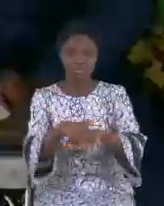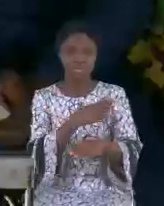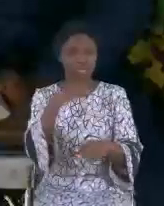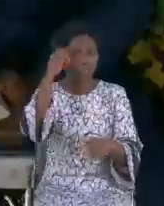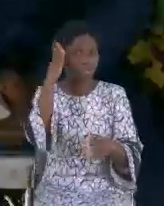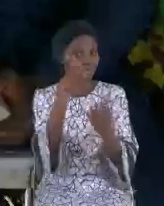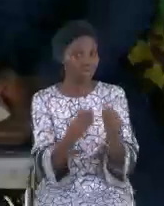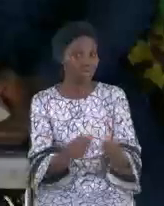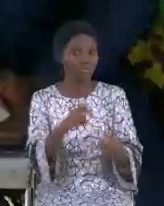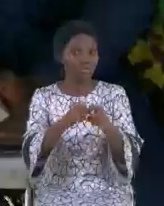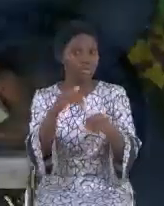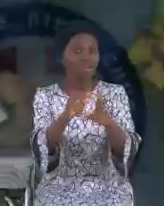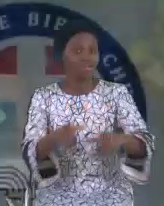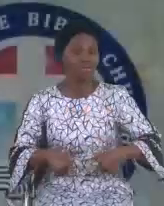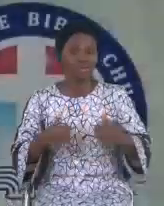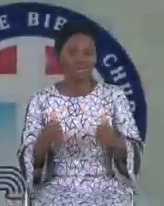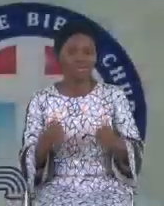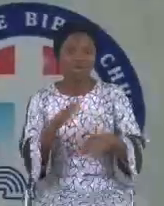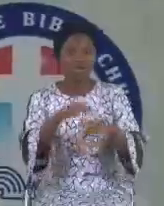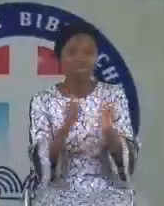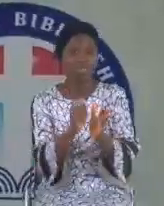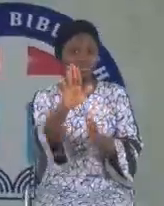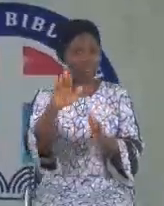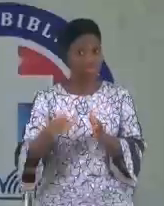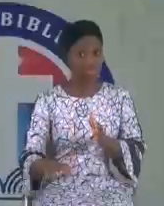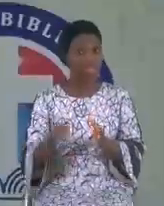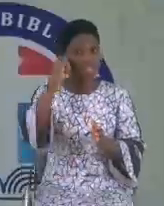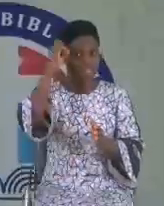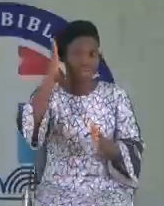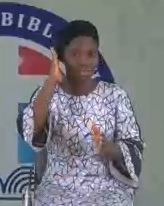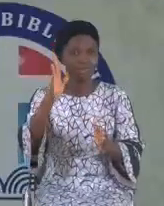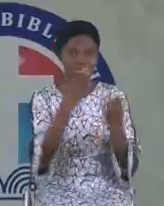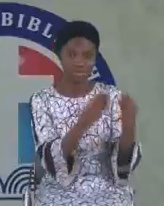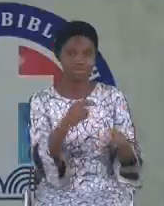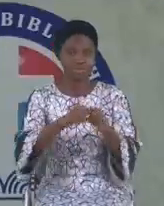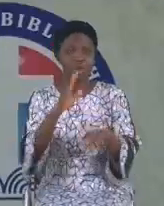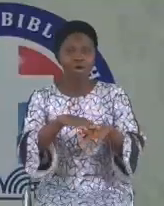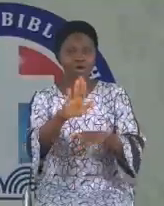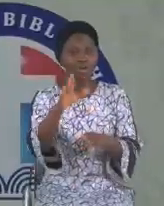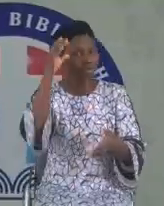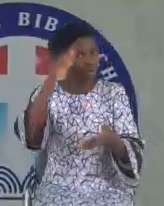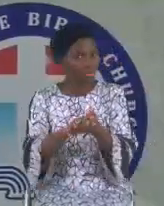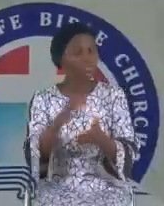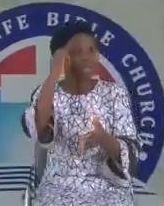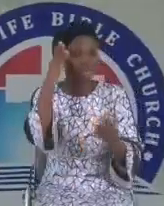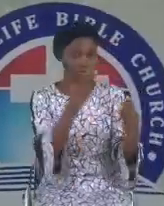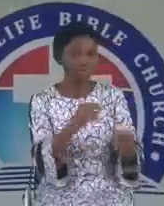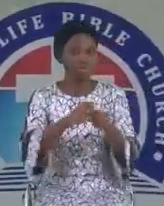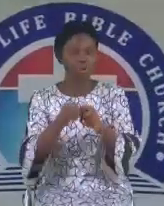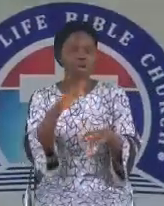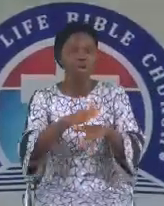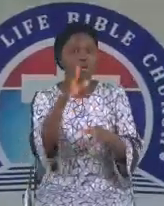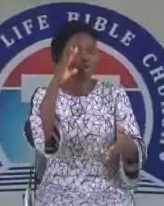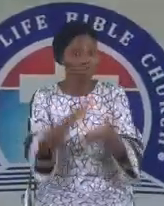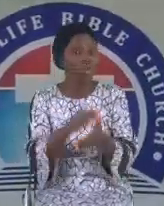your child, he'll solve the problem. On your husband, he'll solve the problem. On your wife, he'll solve the